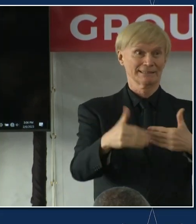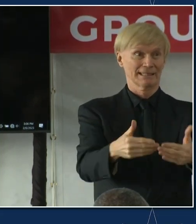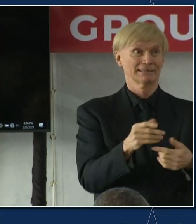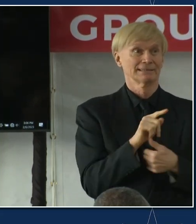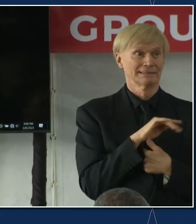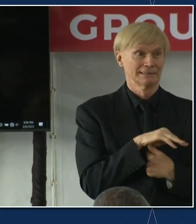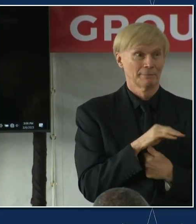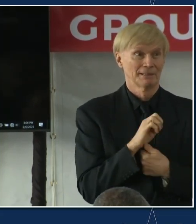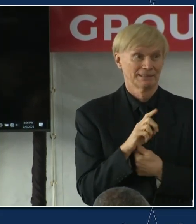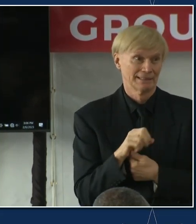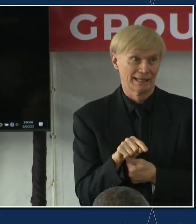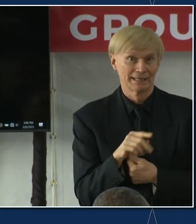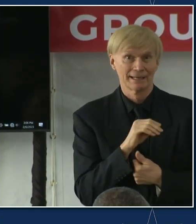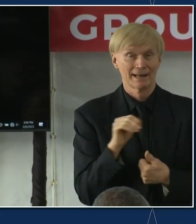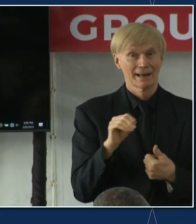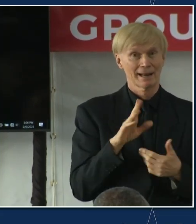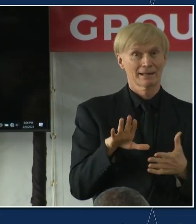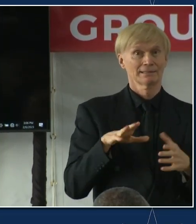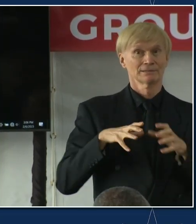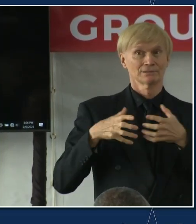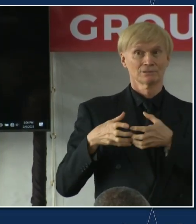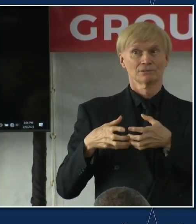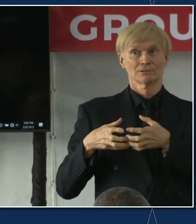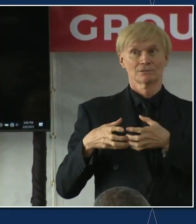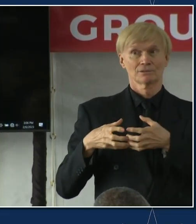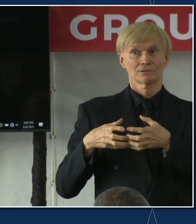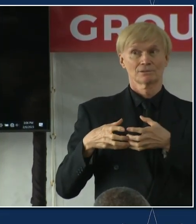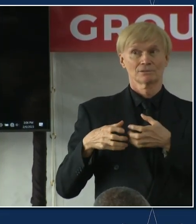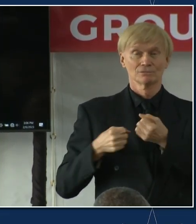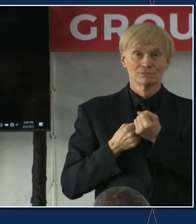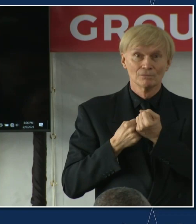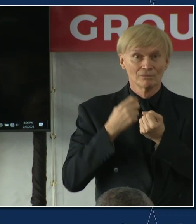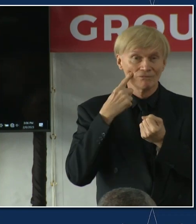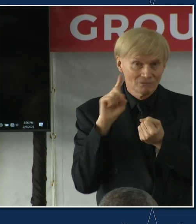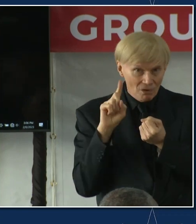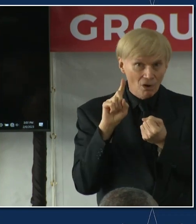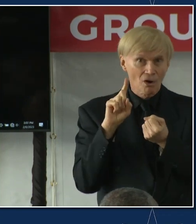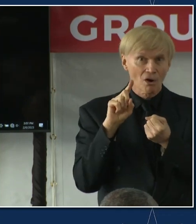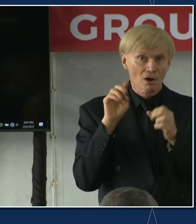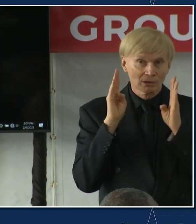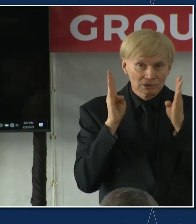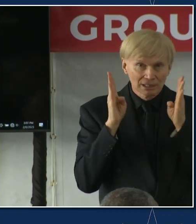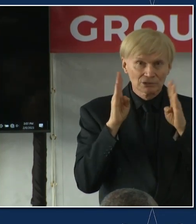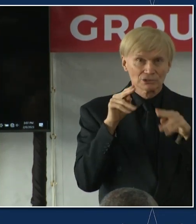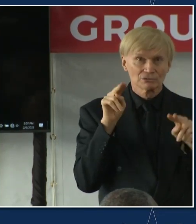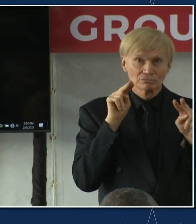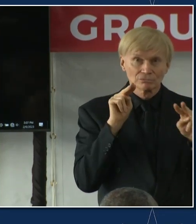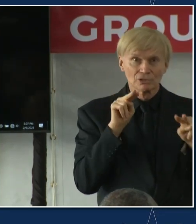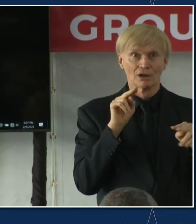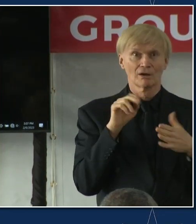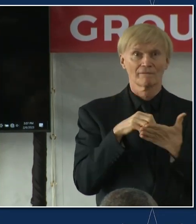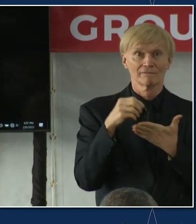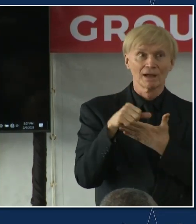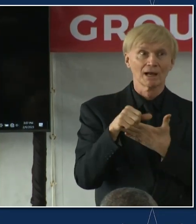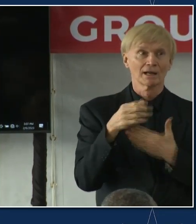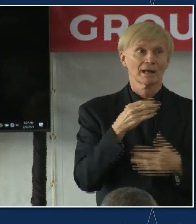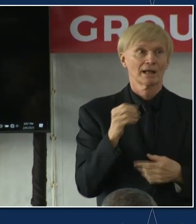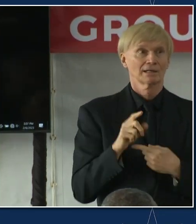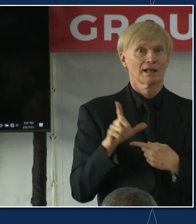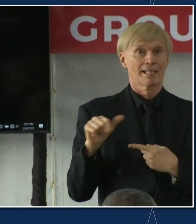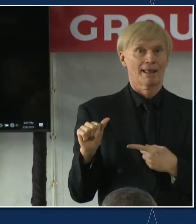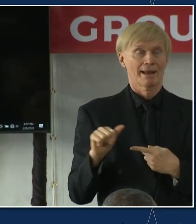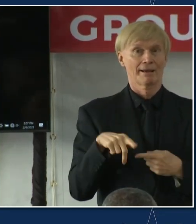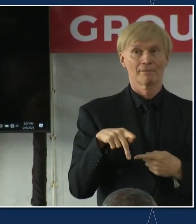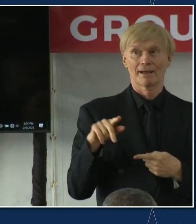and the team at Bauer Latosa for all your time and attention on the design front. To DLA